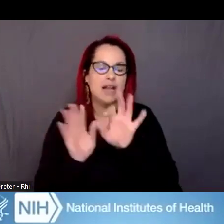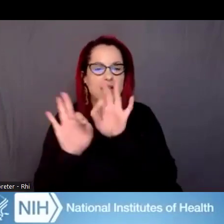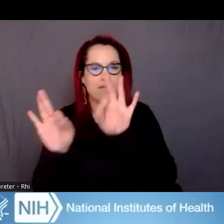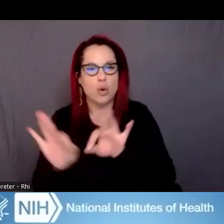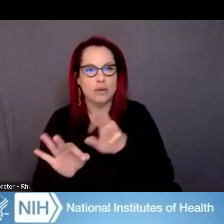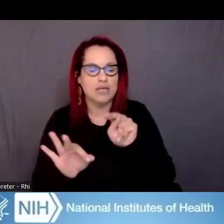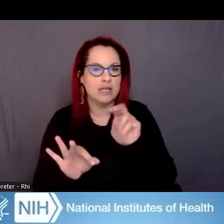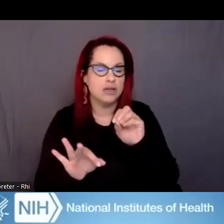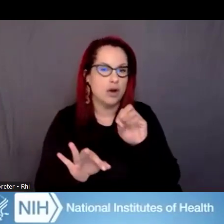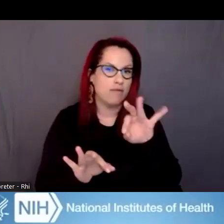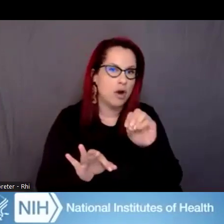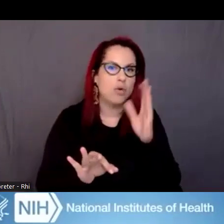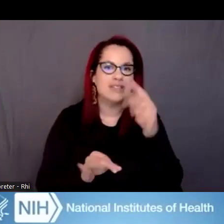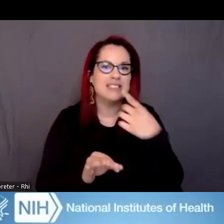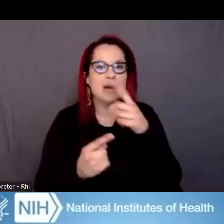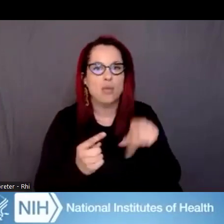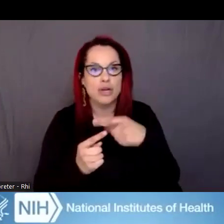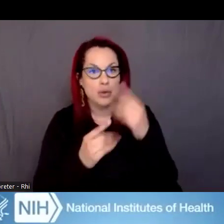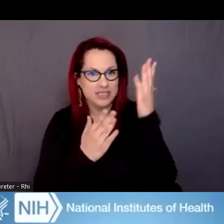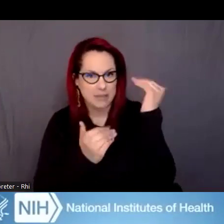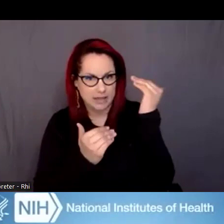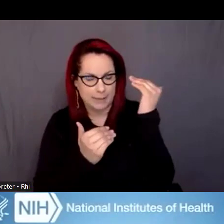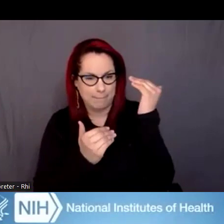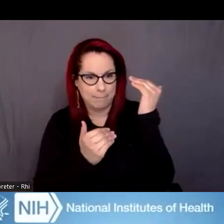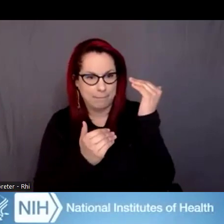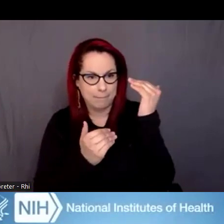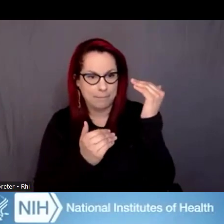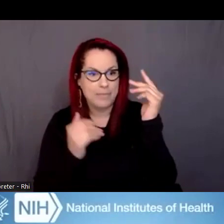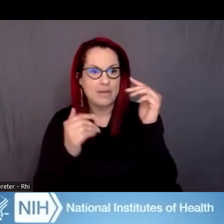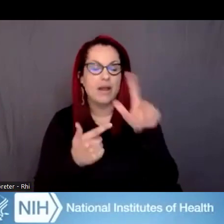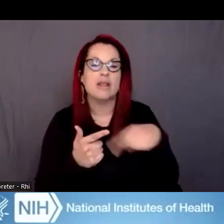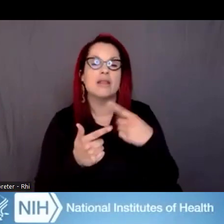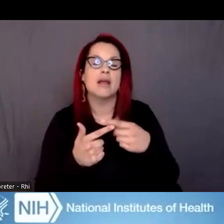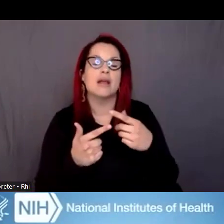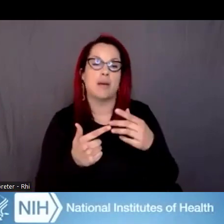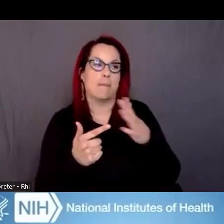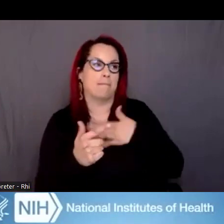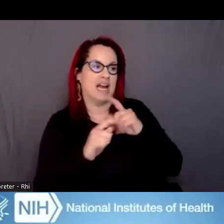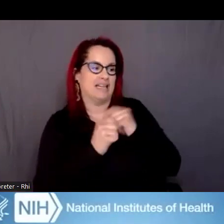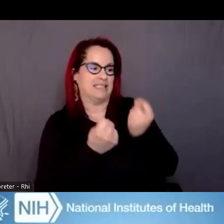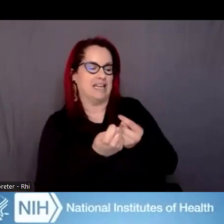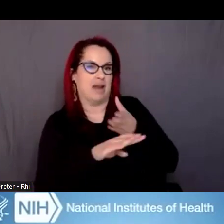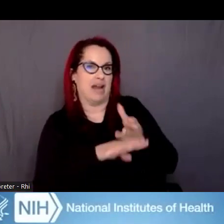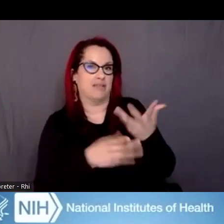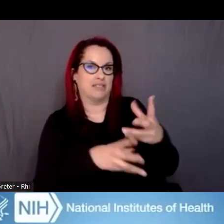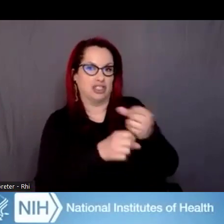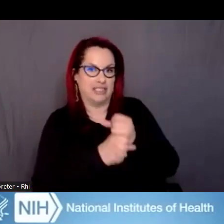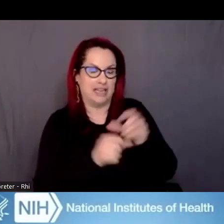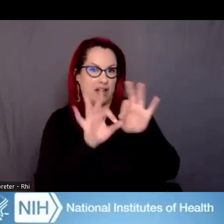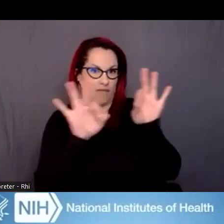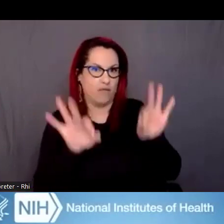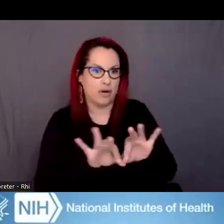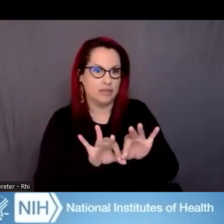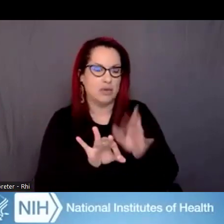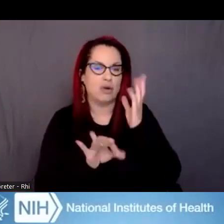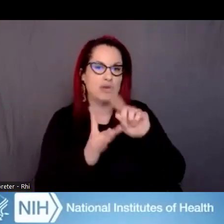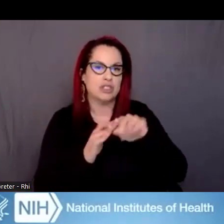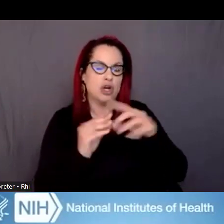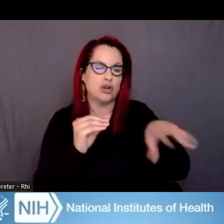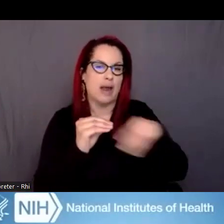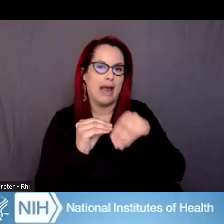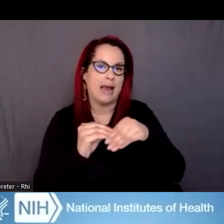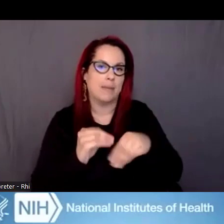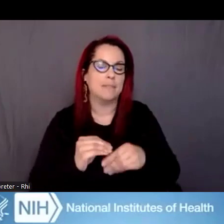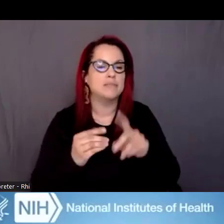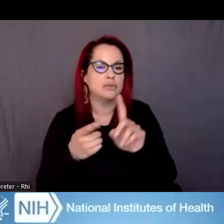kind of expect them. And then my team, when the forms are available, will start adding them to